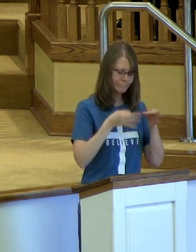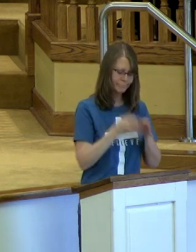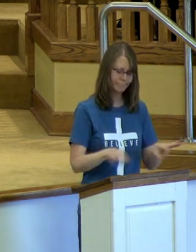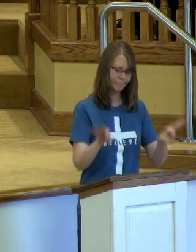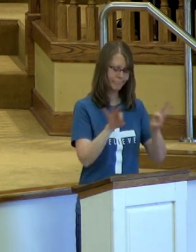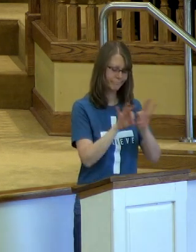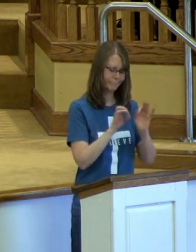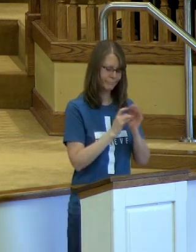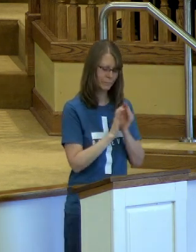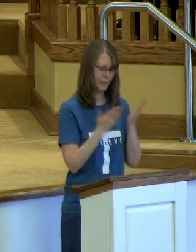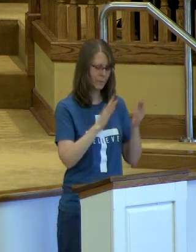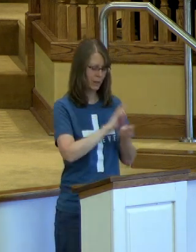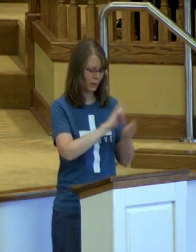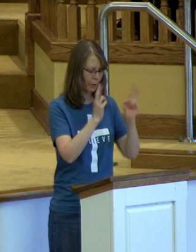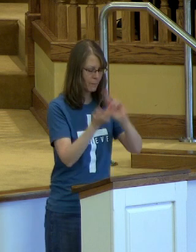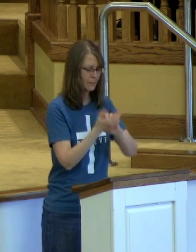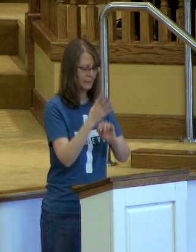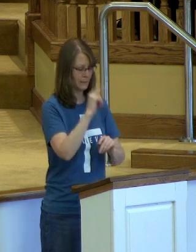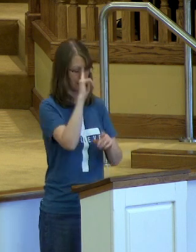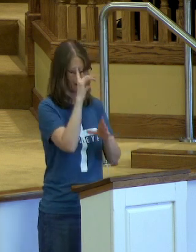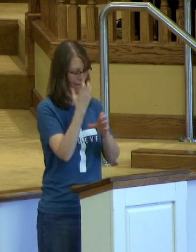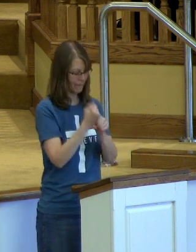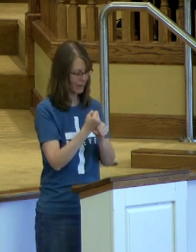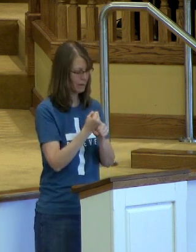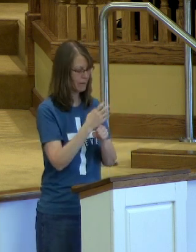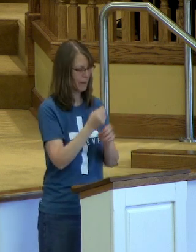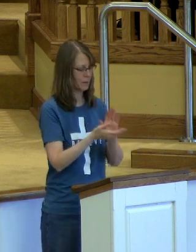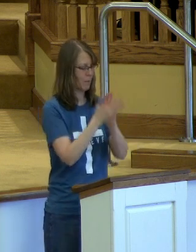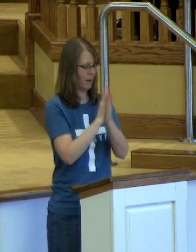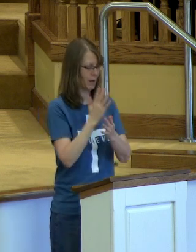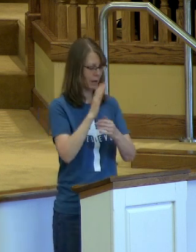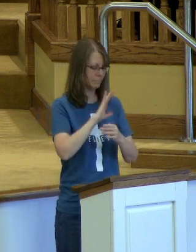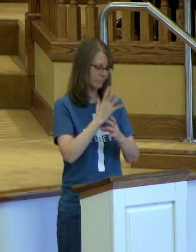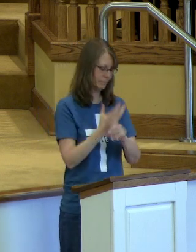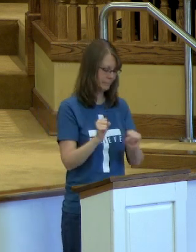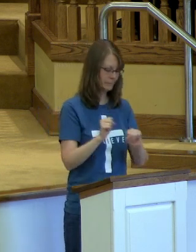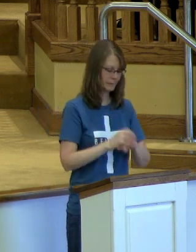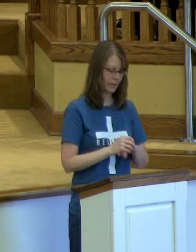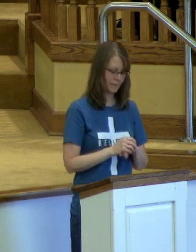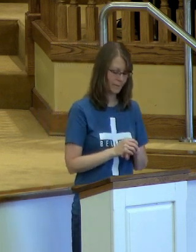two necessary steps to being born again in Jesus Christ. Yuri sat